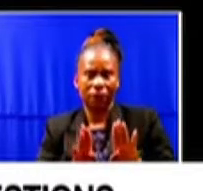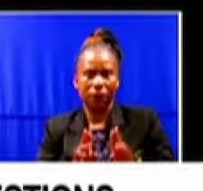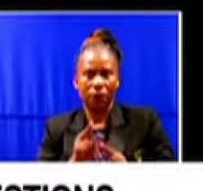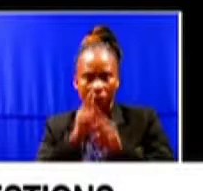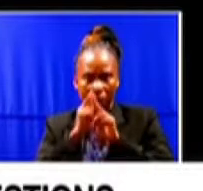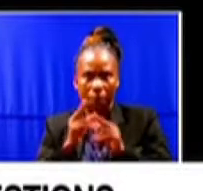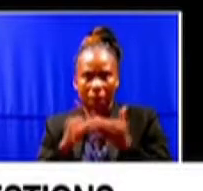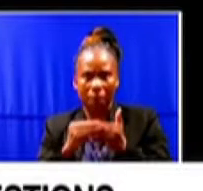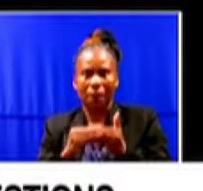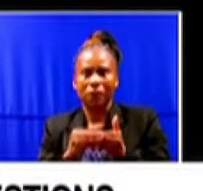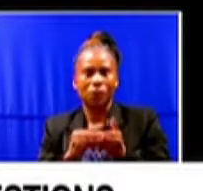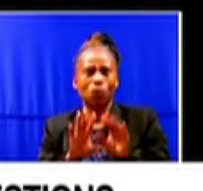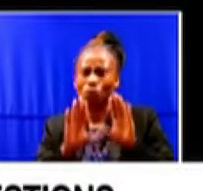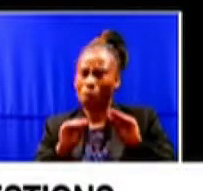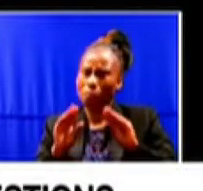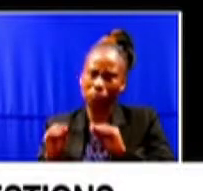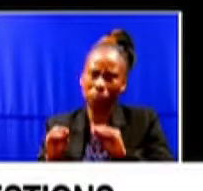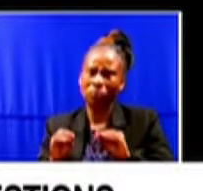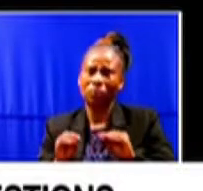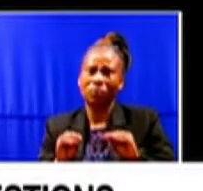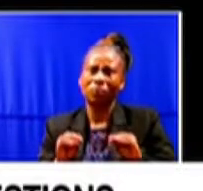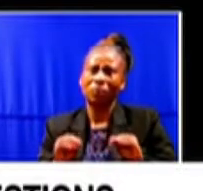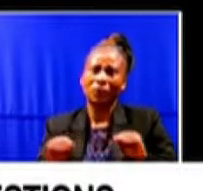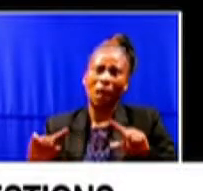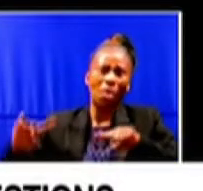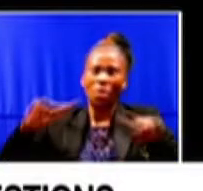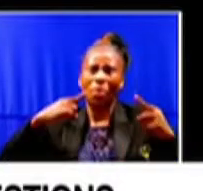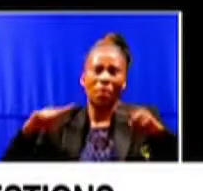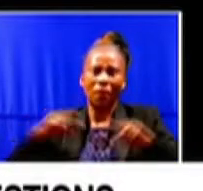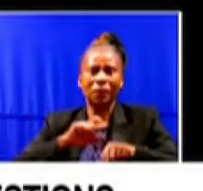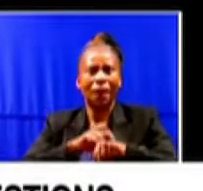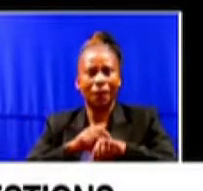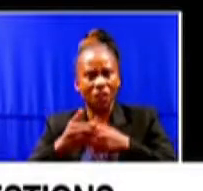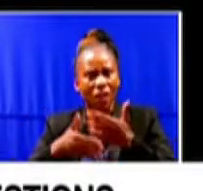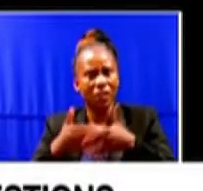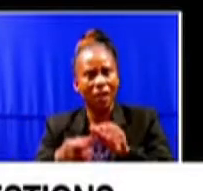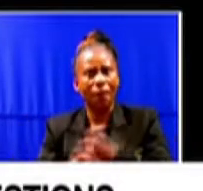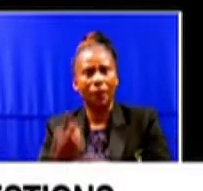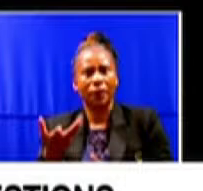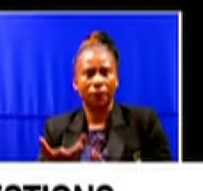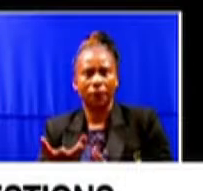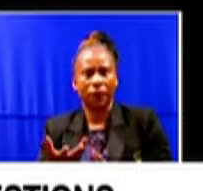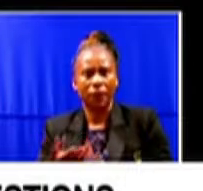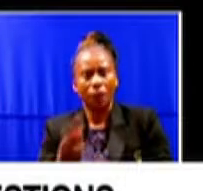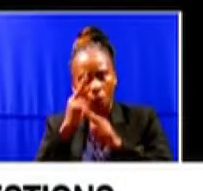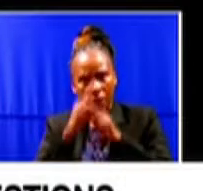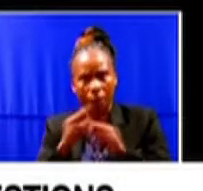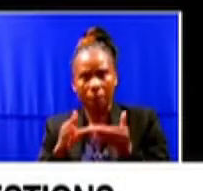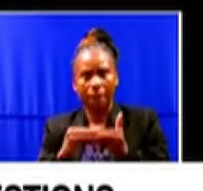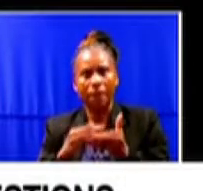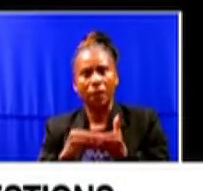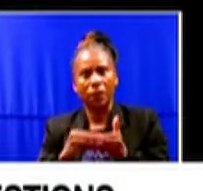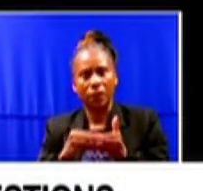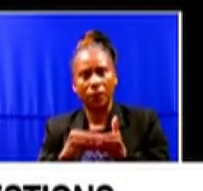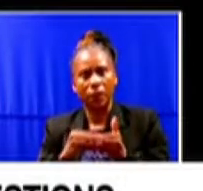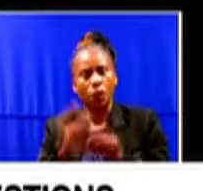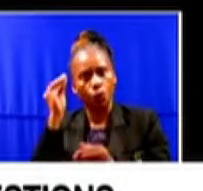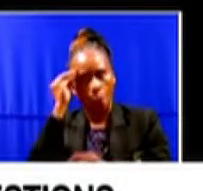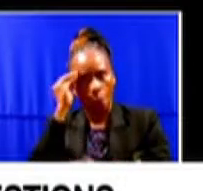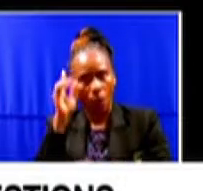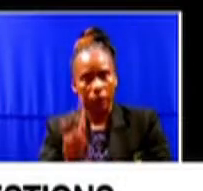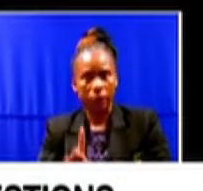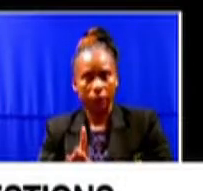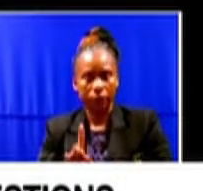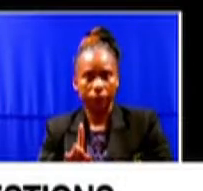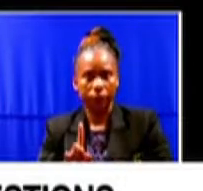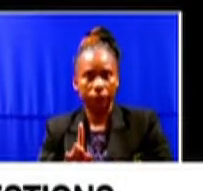the benches whilst the session is on. Honorable members, you know that you